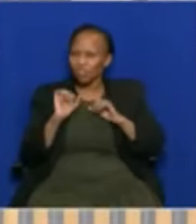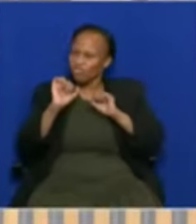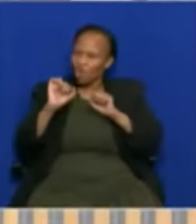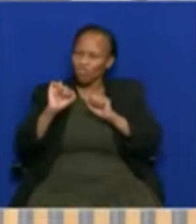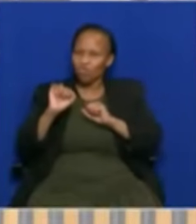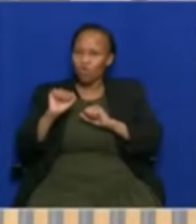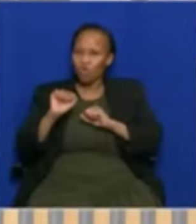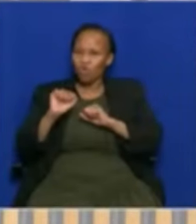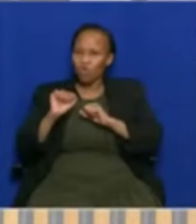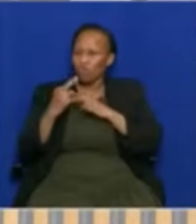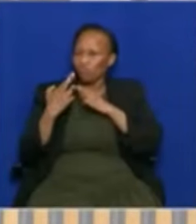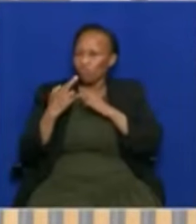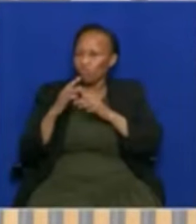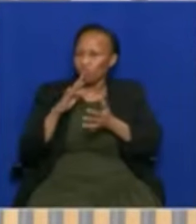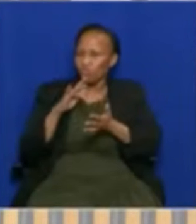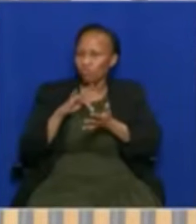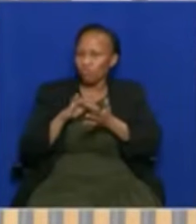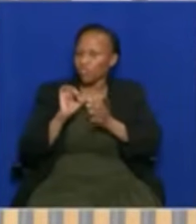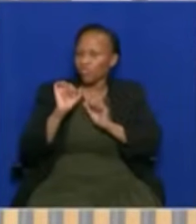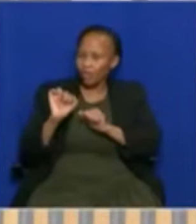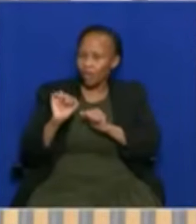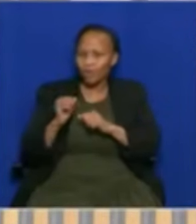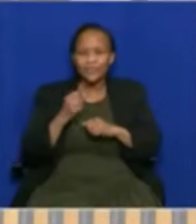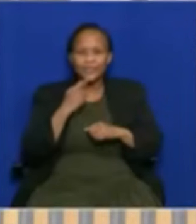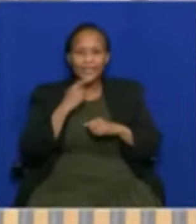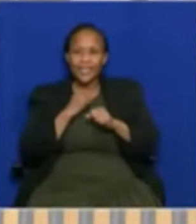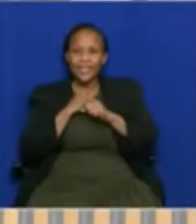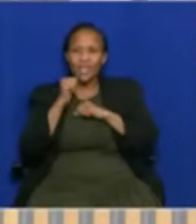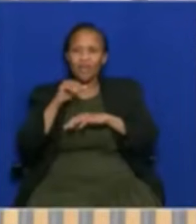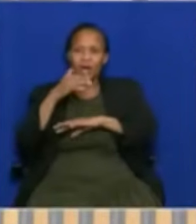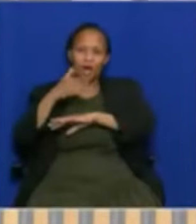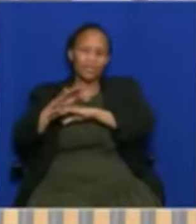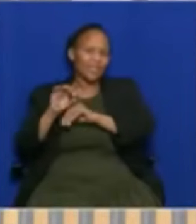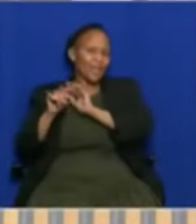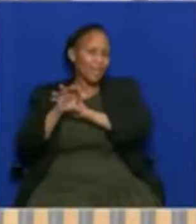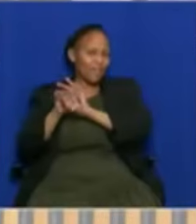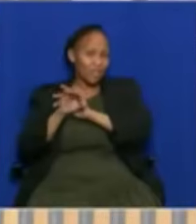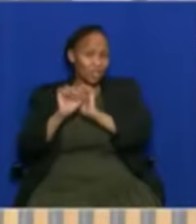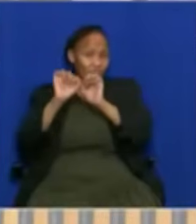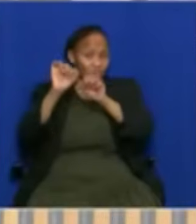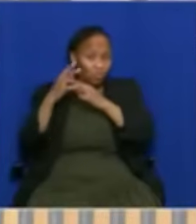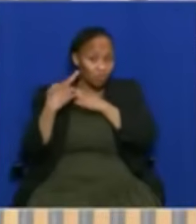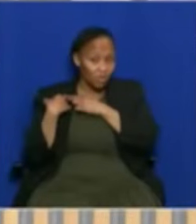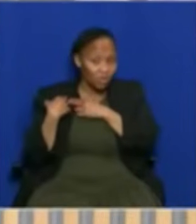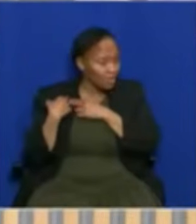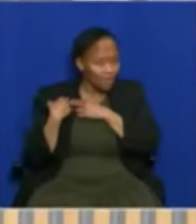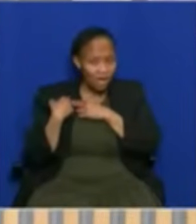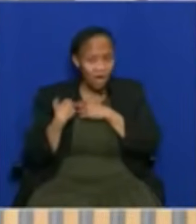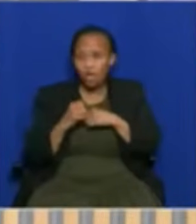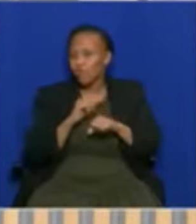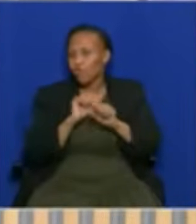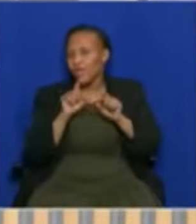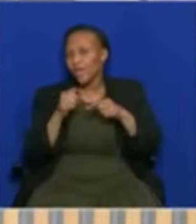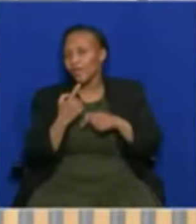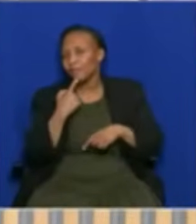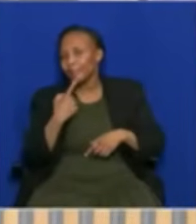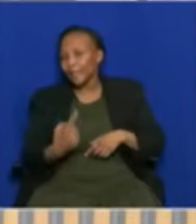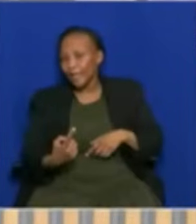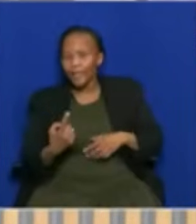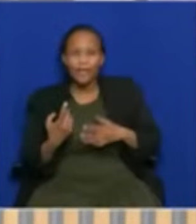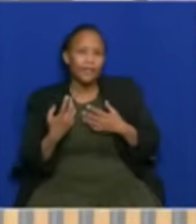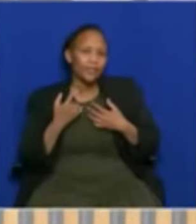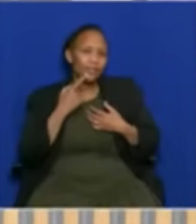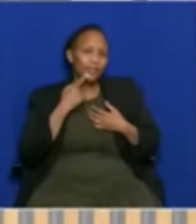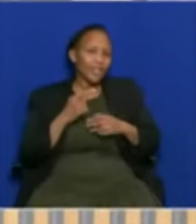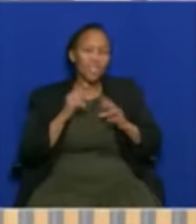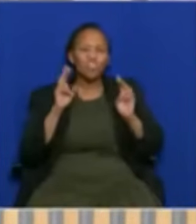outside. So you should not be, as sitting there, you should never be saying, oh, it's an abnormality. Because when